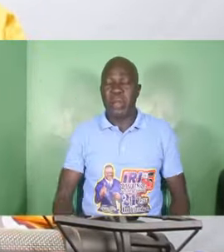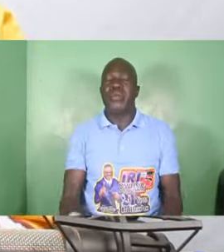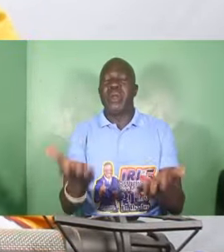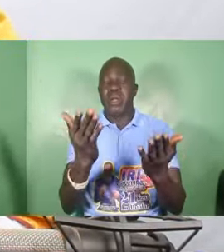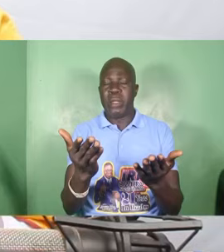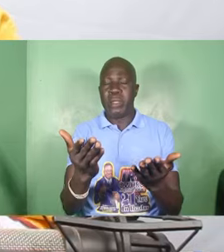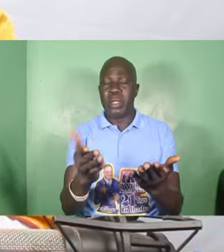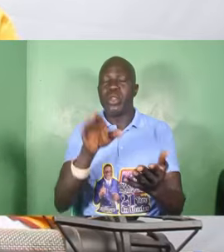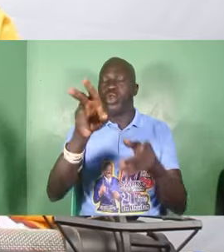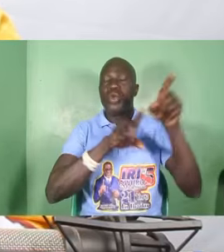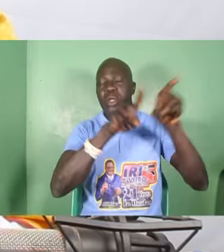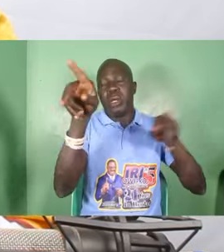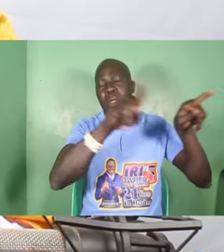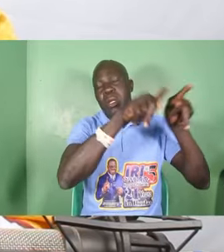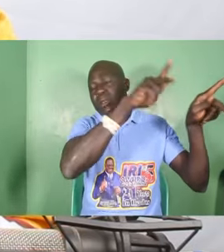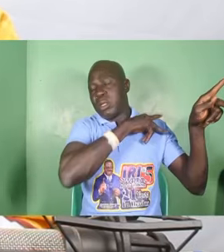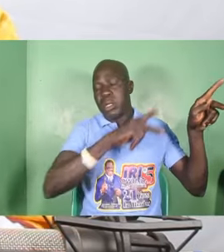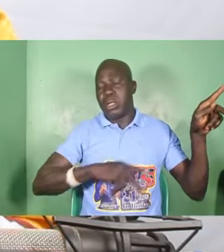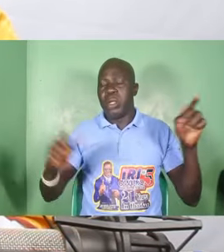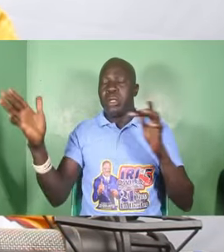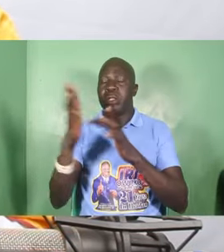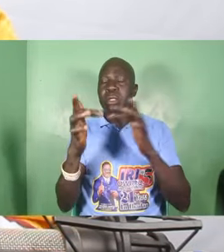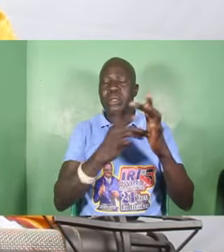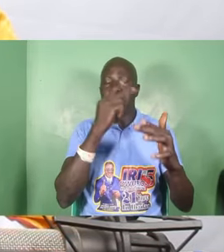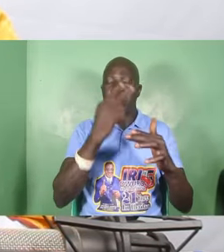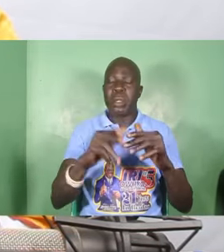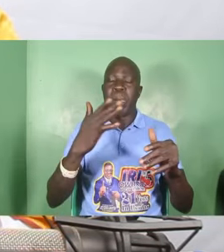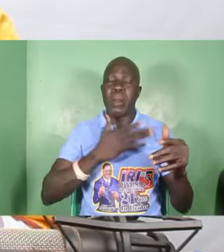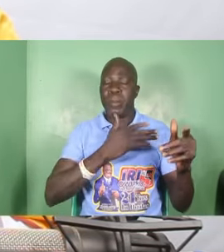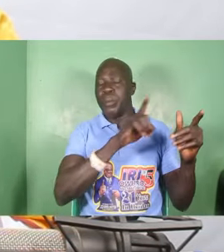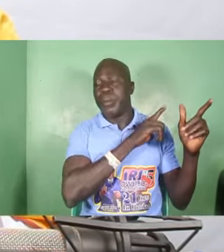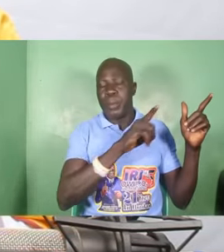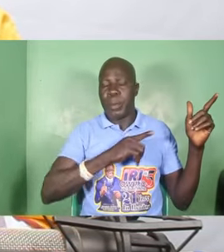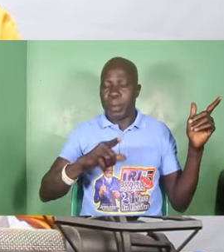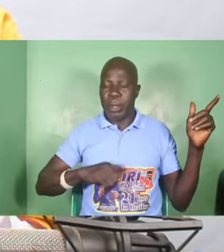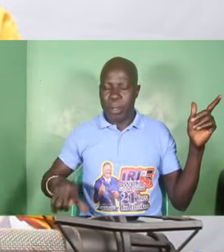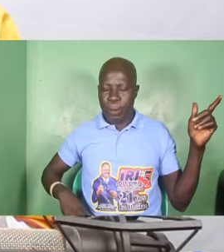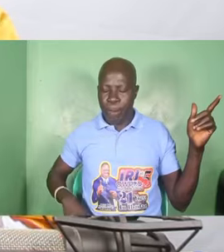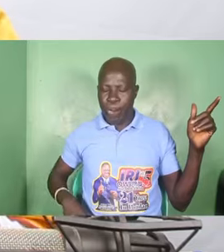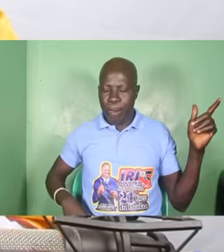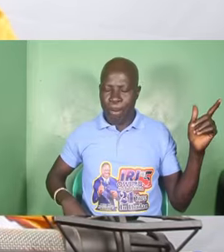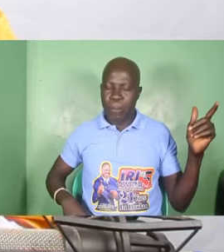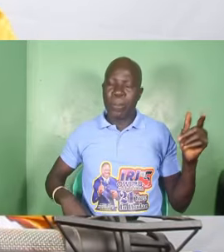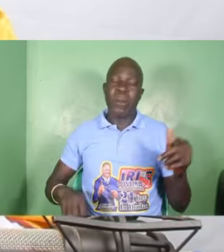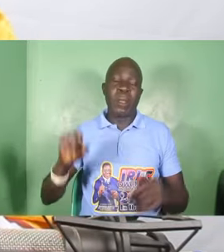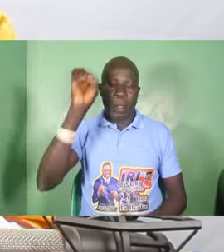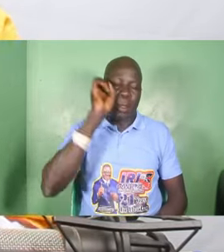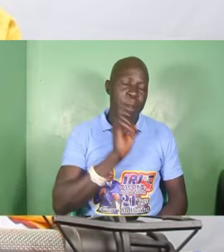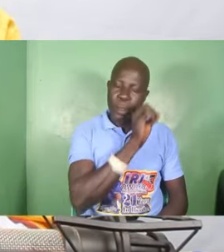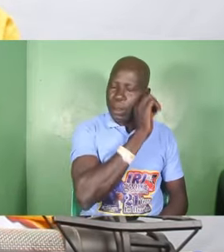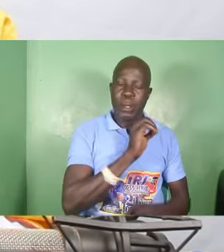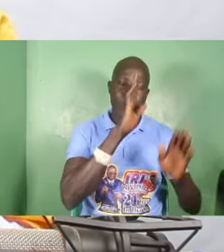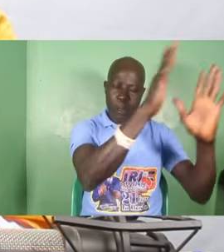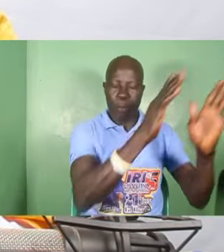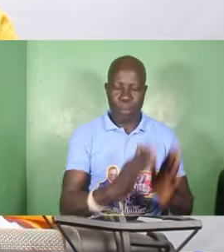Amen. Wa de se bi oba. Amen. Jesu Oluwa wa. Amen. Jesus' name, my Lord. Adoekiti, emora le. Adoekiti